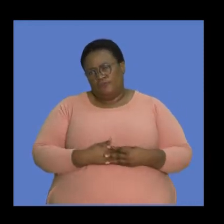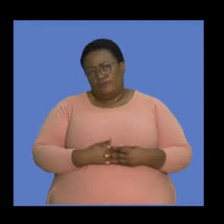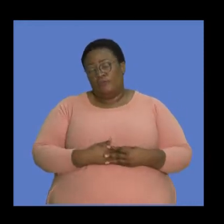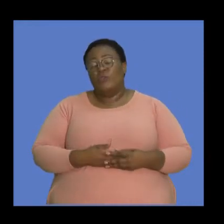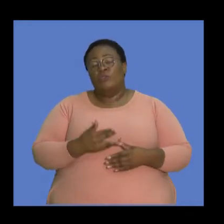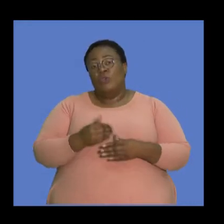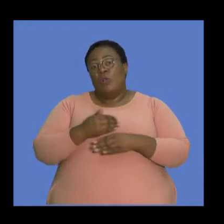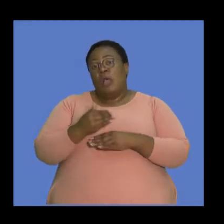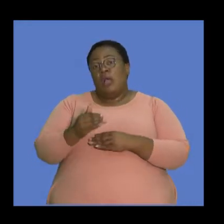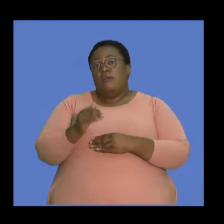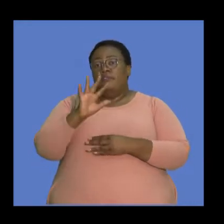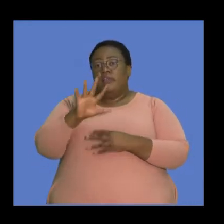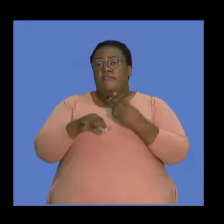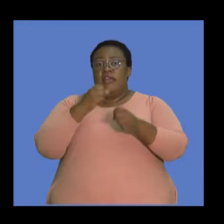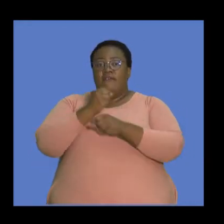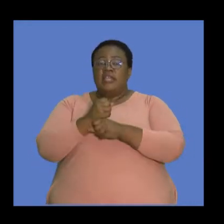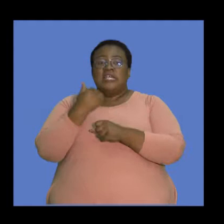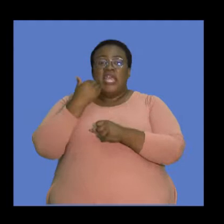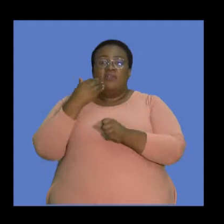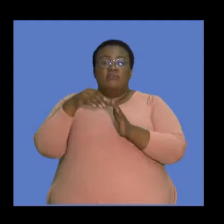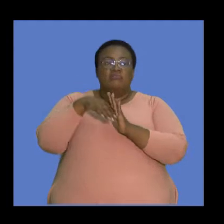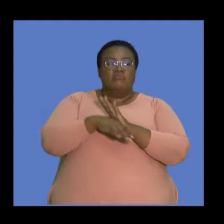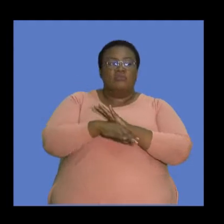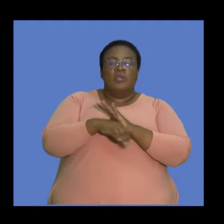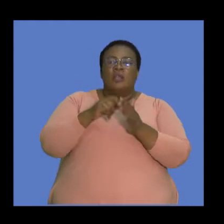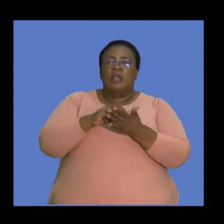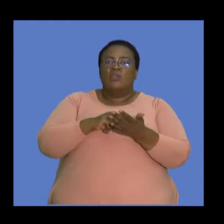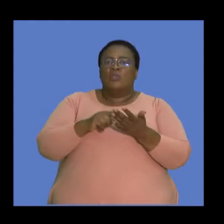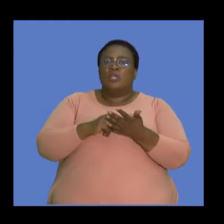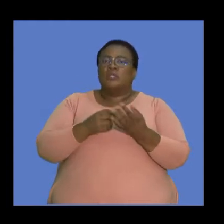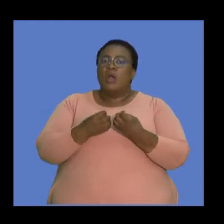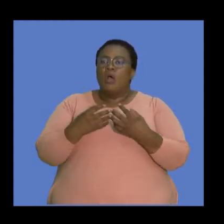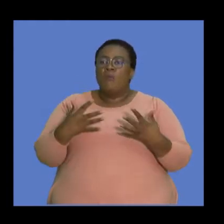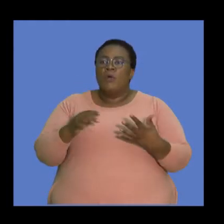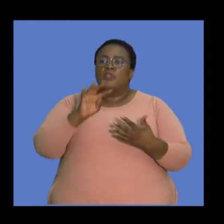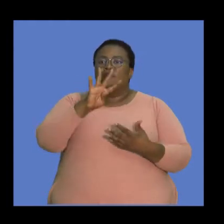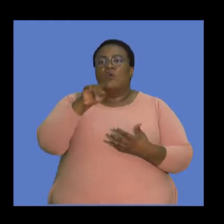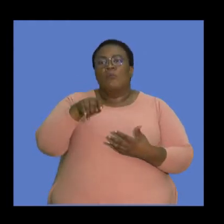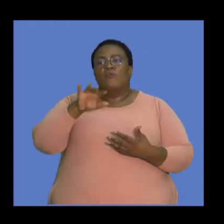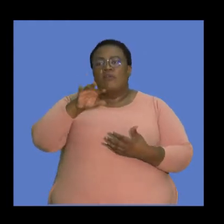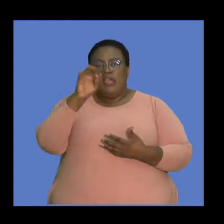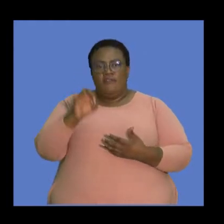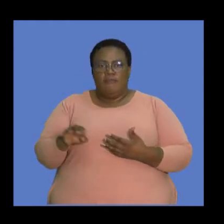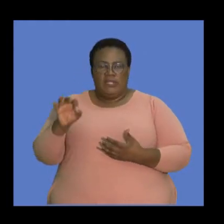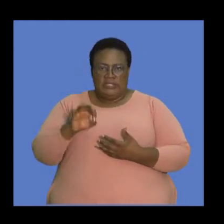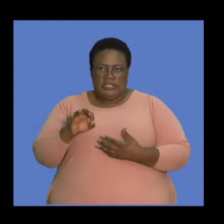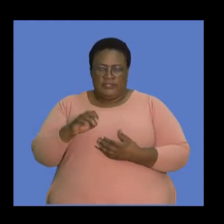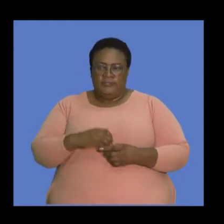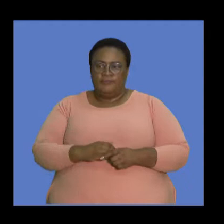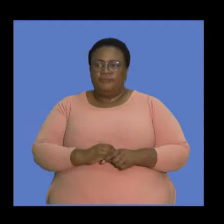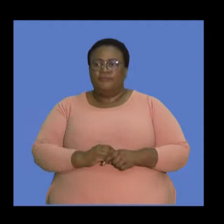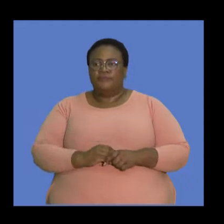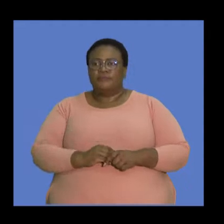PlayStation be worth after 5 years if depreciation is calculated at 4.5% per annum on a